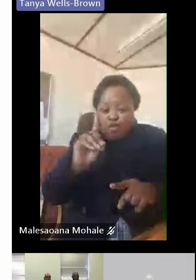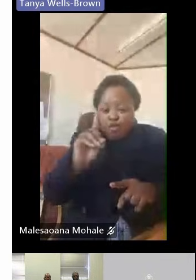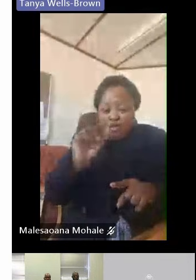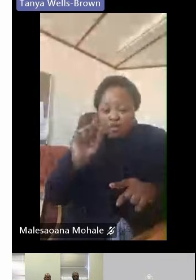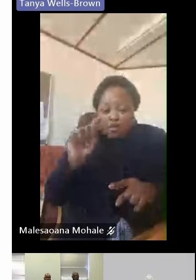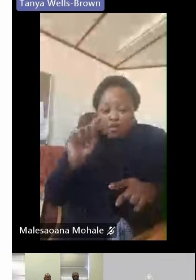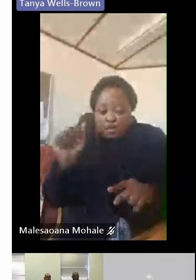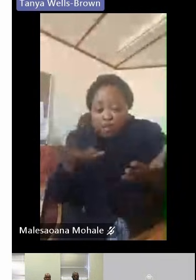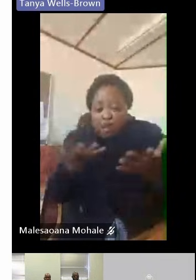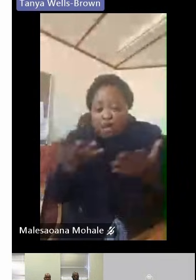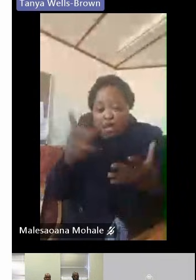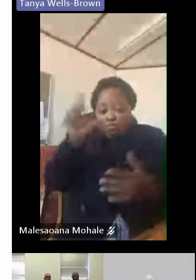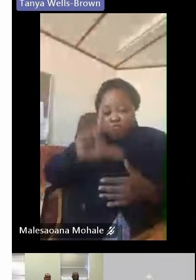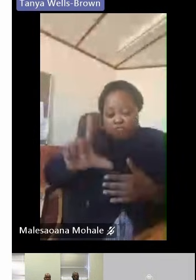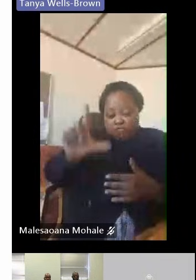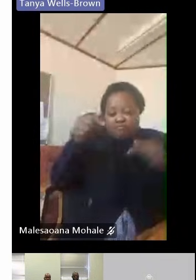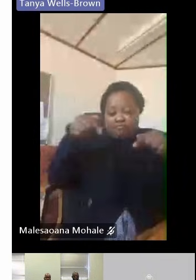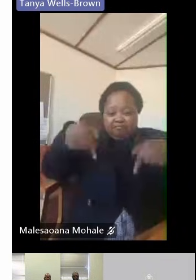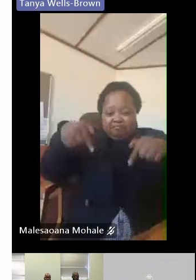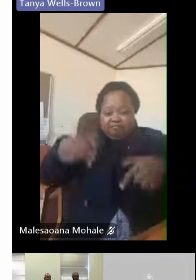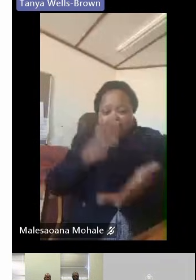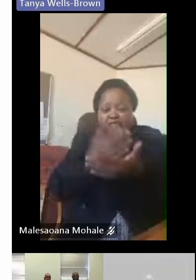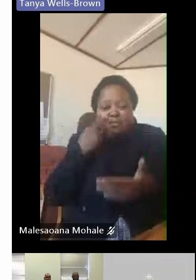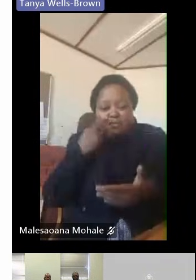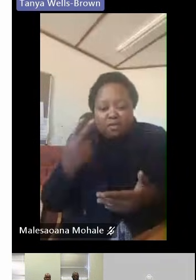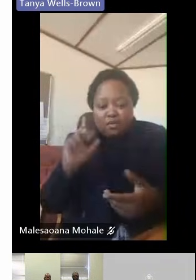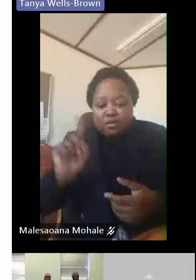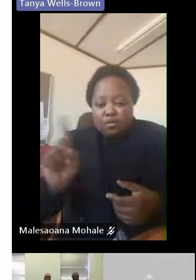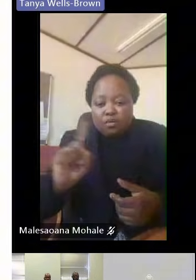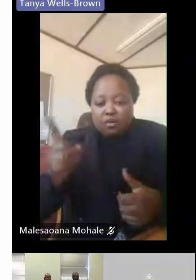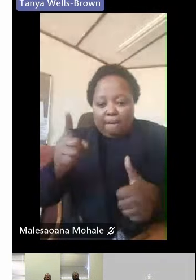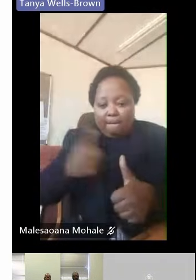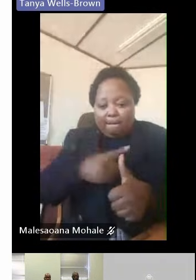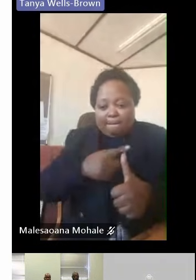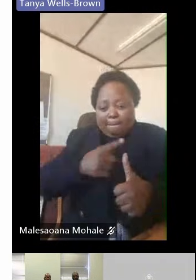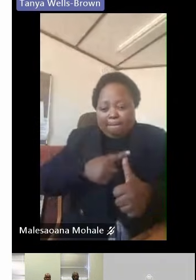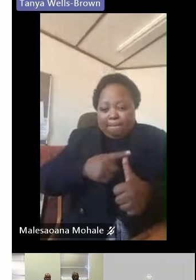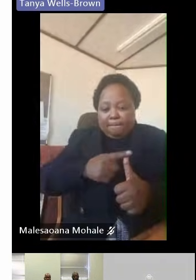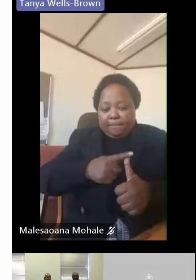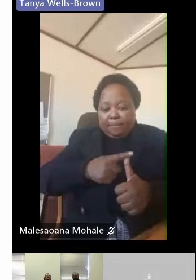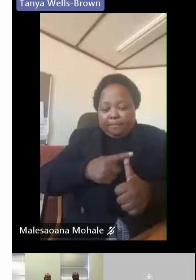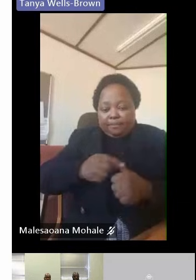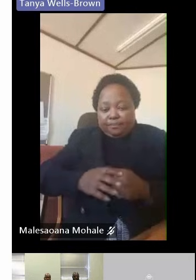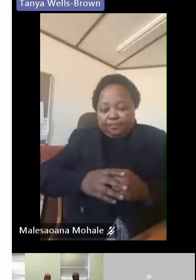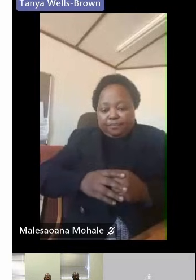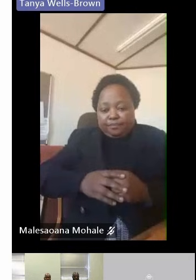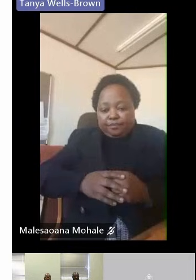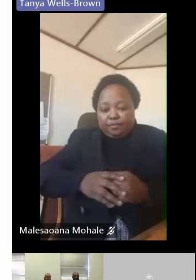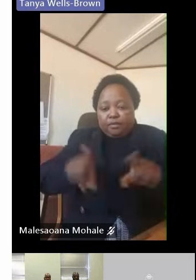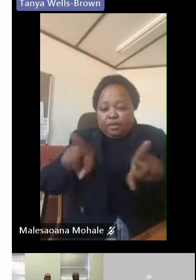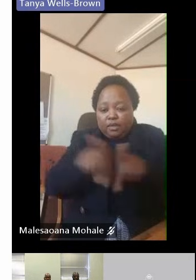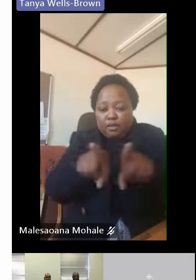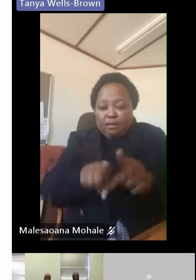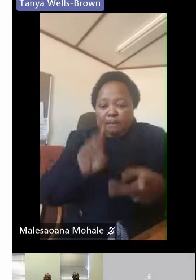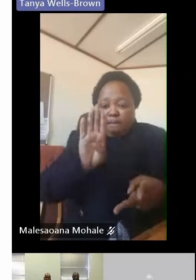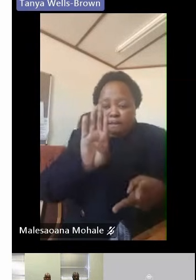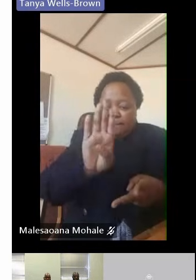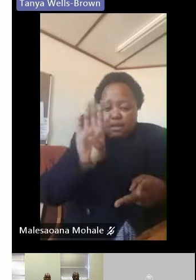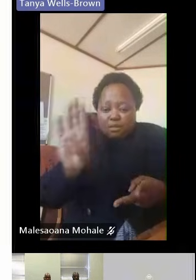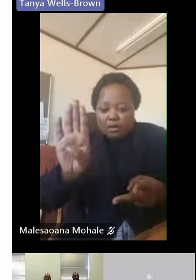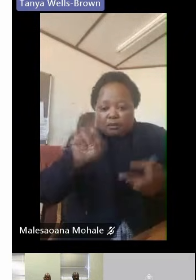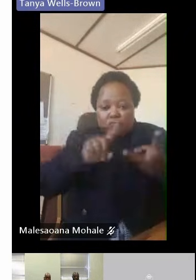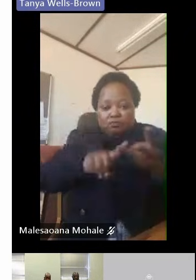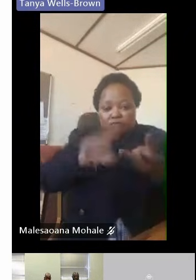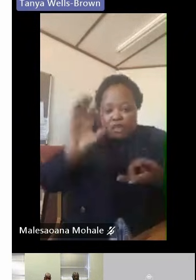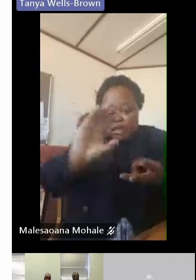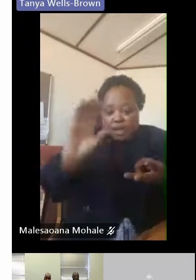Lesotho. I looked at Mazuru as a national hub, and Butbuti, Loribi, and Mahalisok. That's where I did